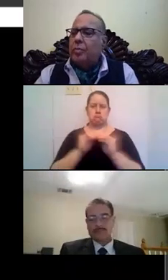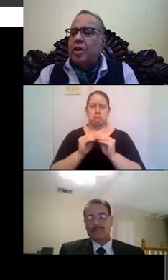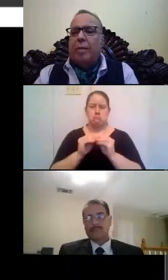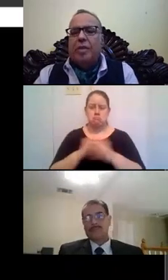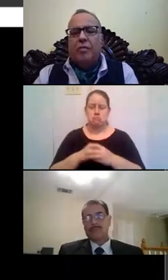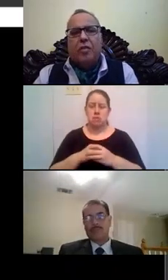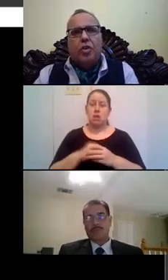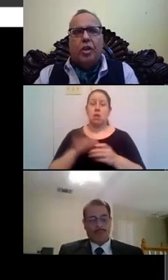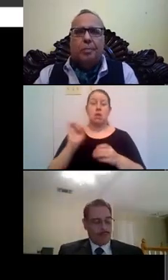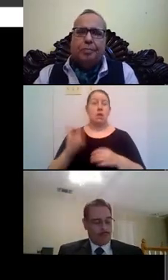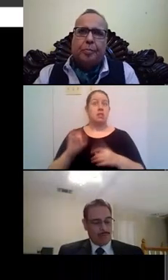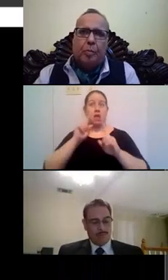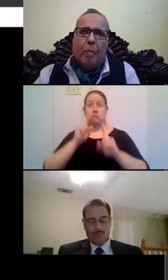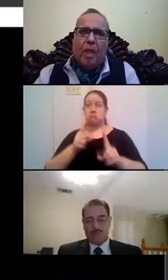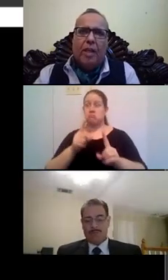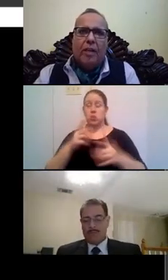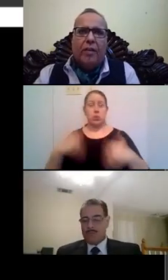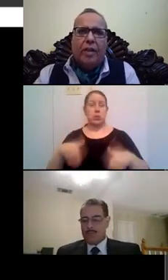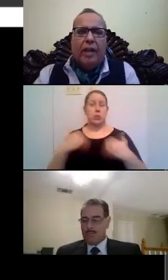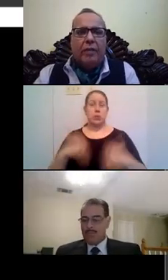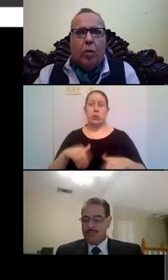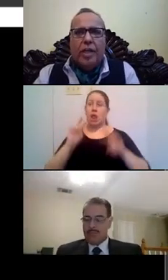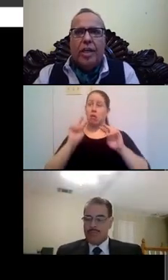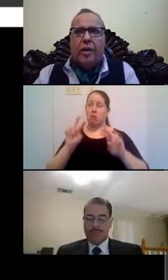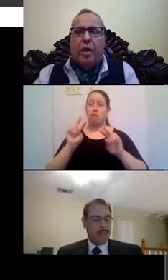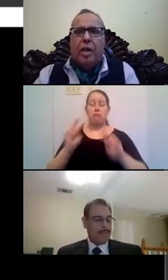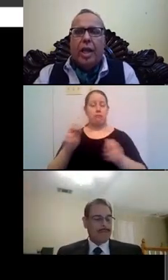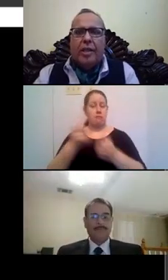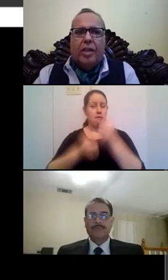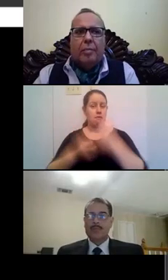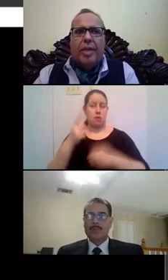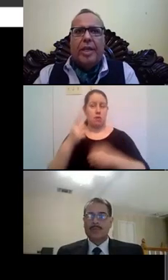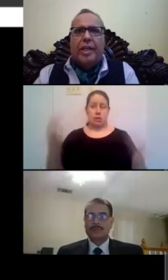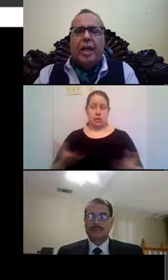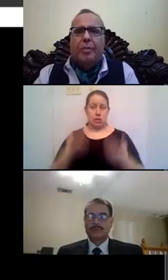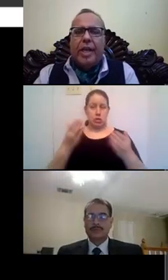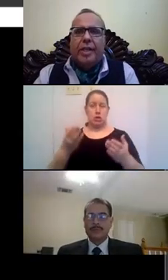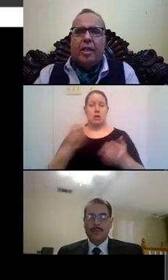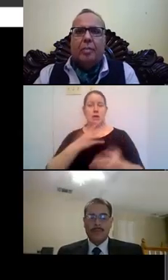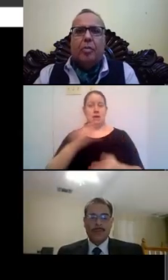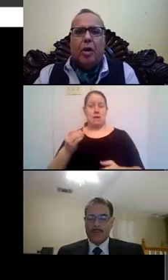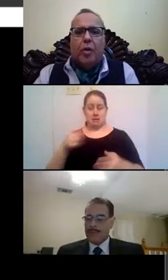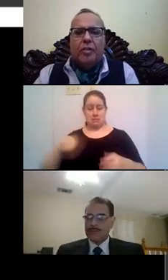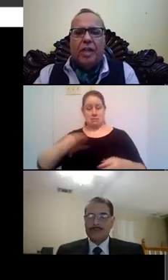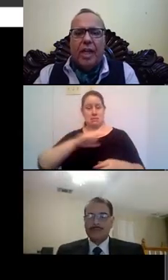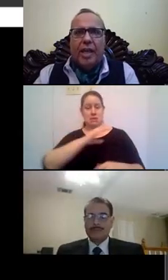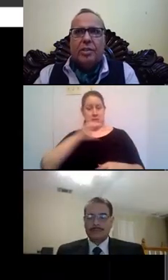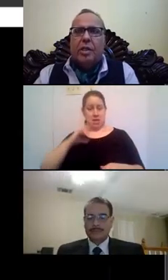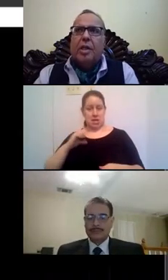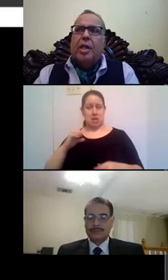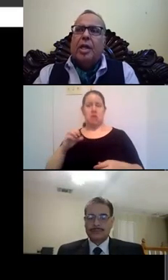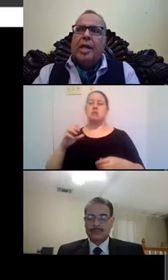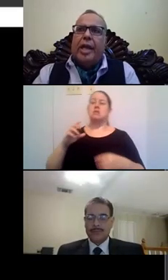to sometime in the future giving everyone here and the committee an update on the progress of the